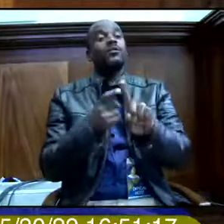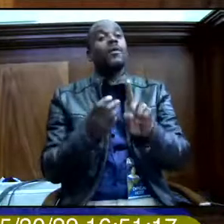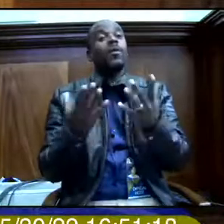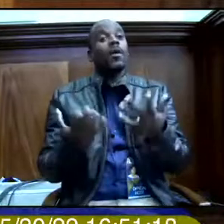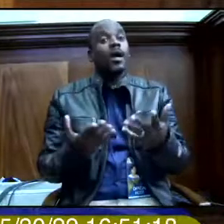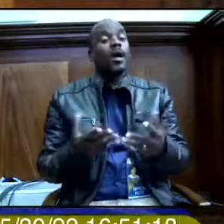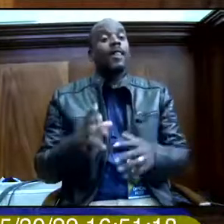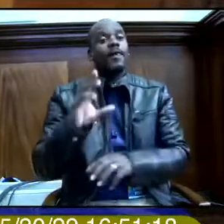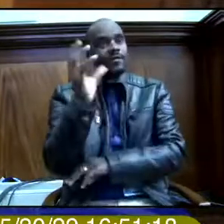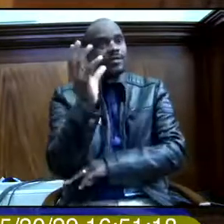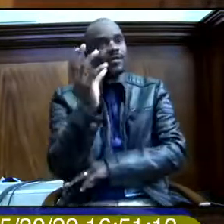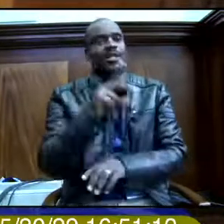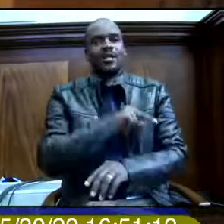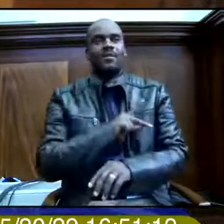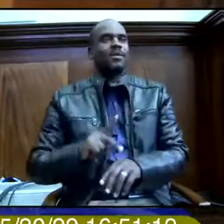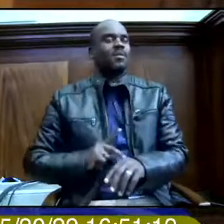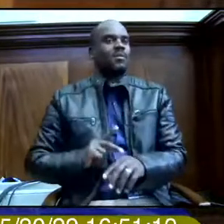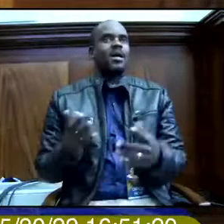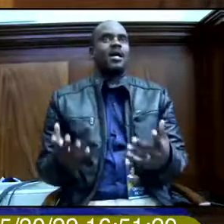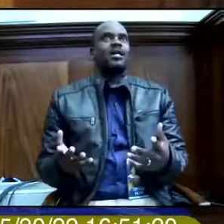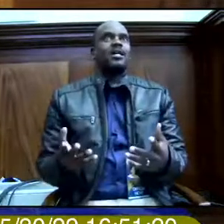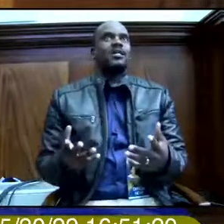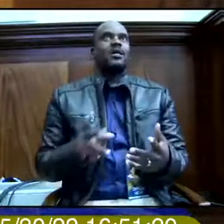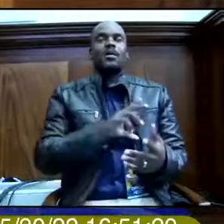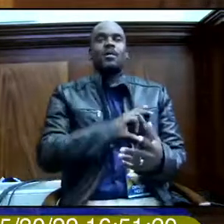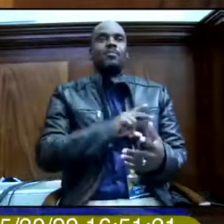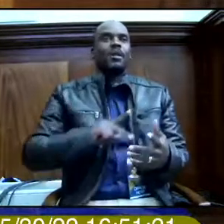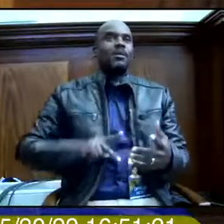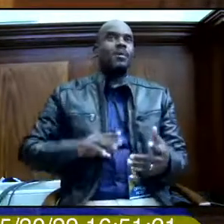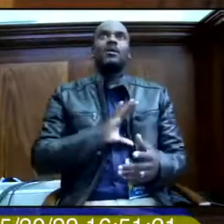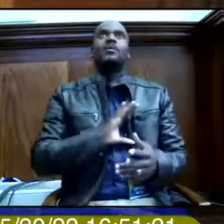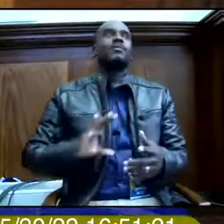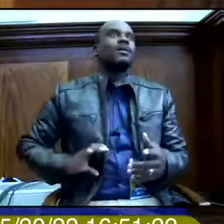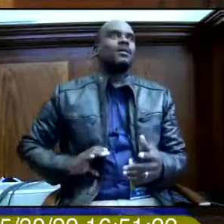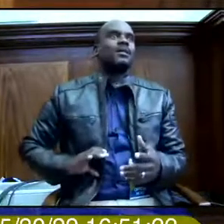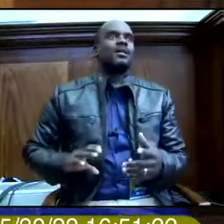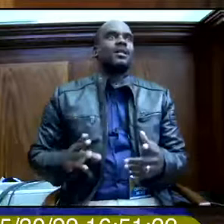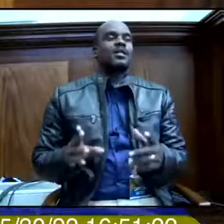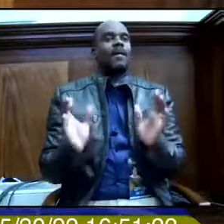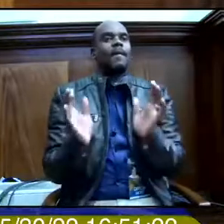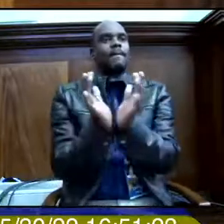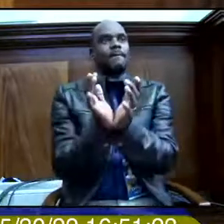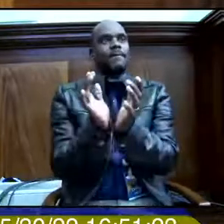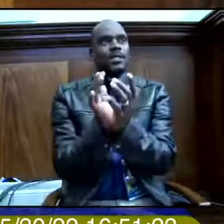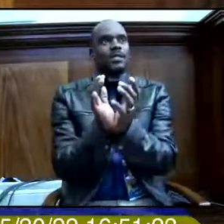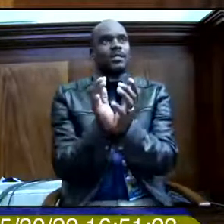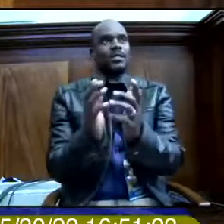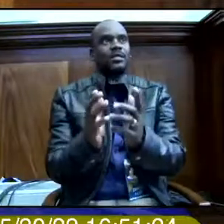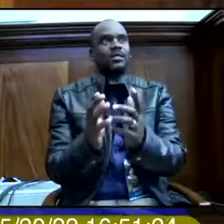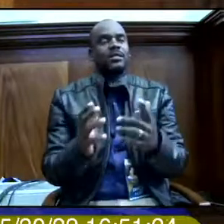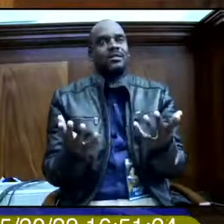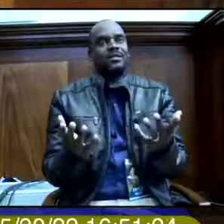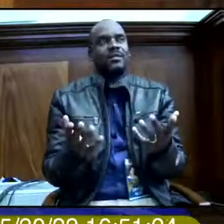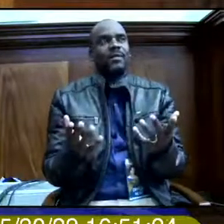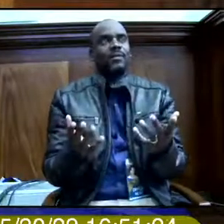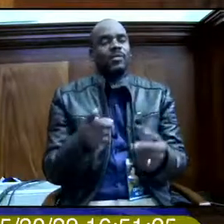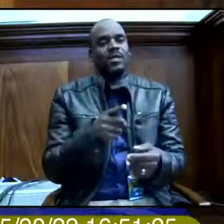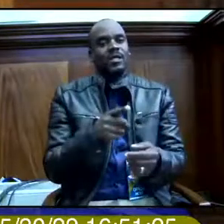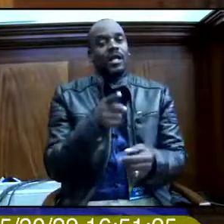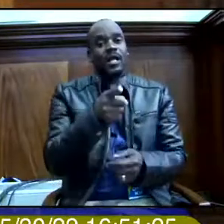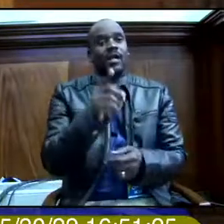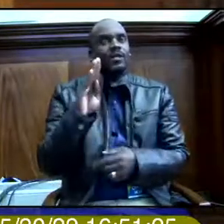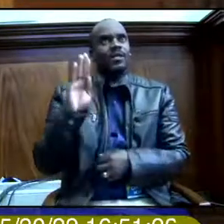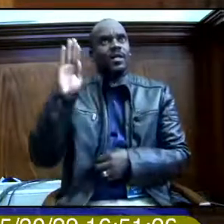premiers and the presidents are meeting to be able to look into those matters issues of network that were